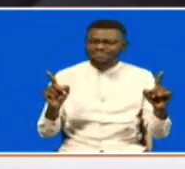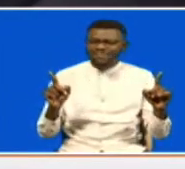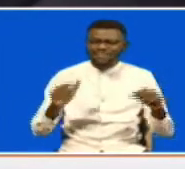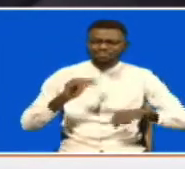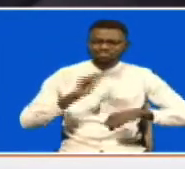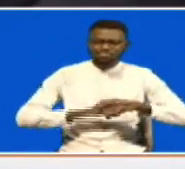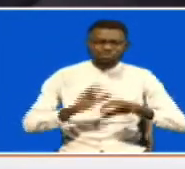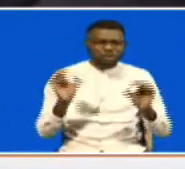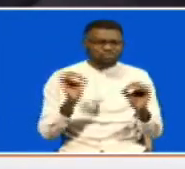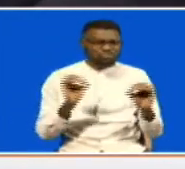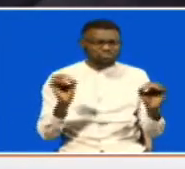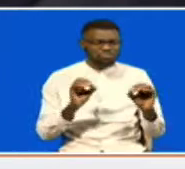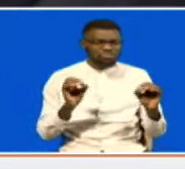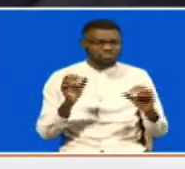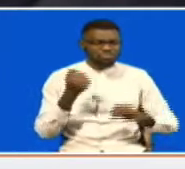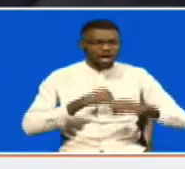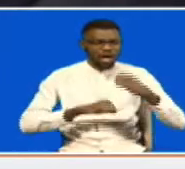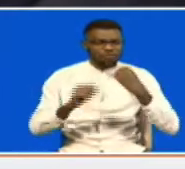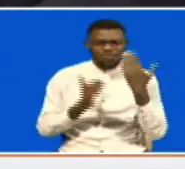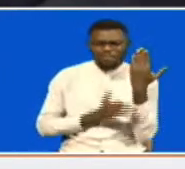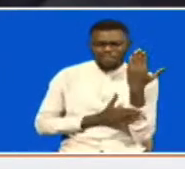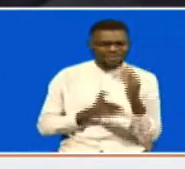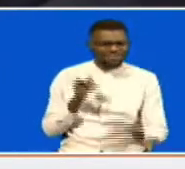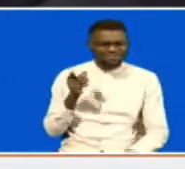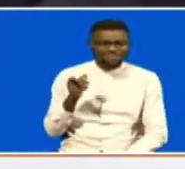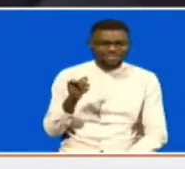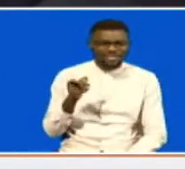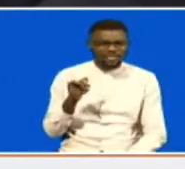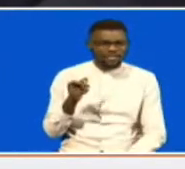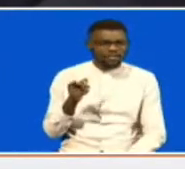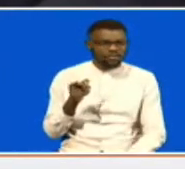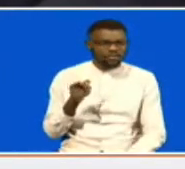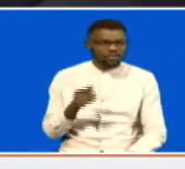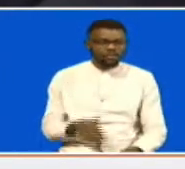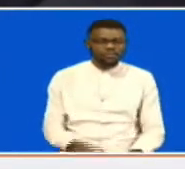demonstration of impunity than this.